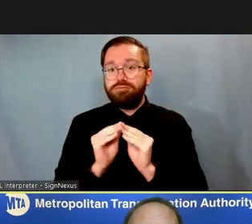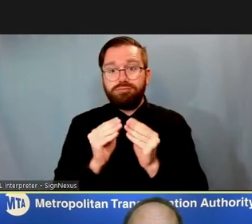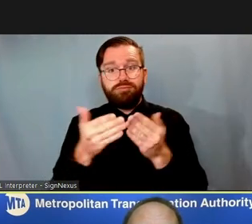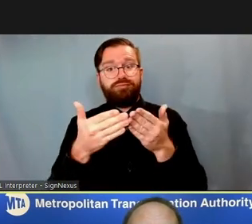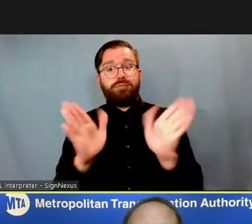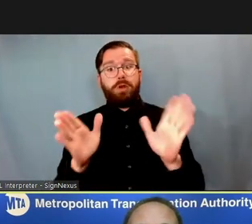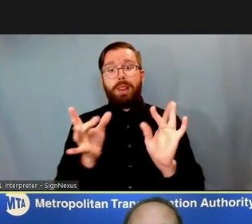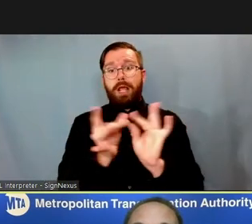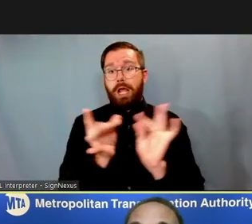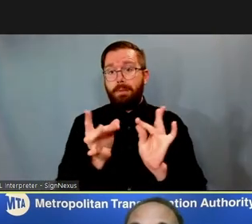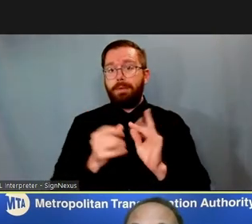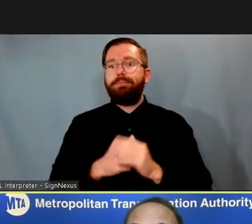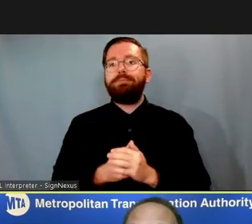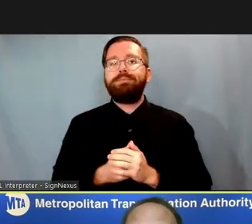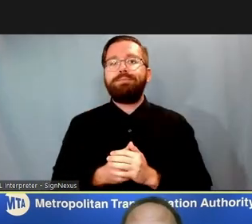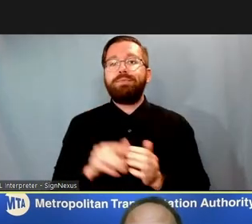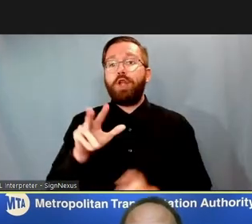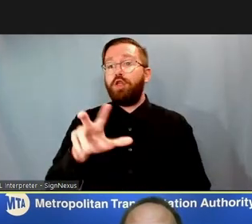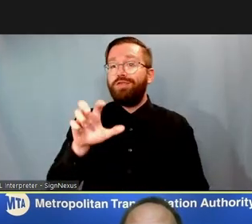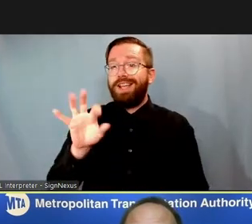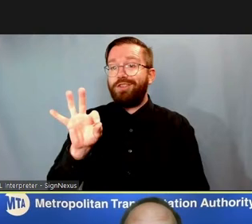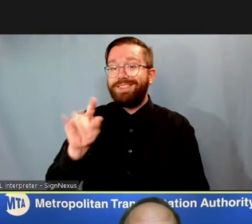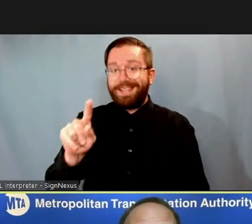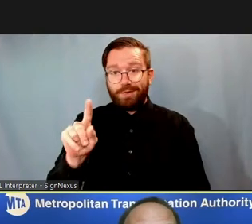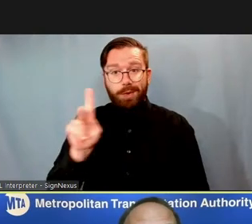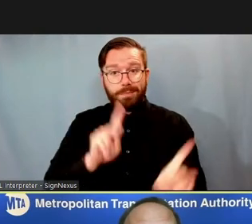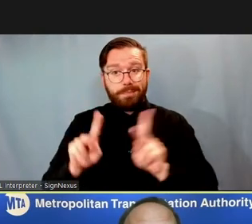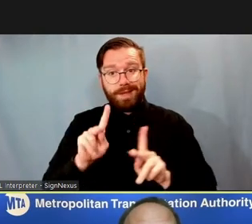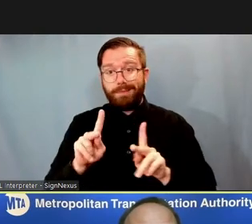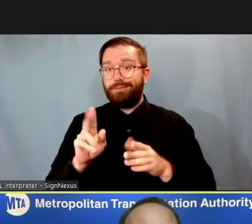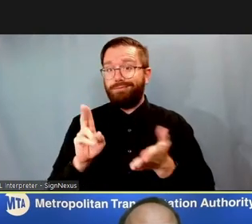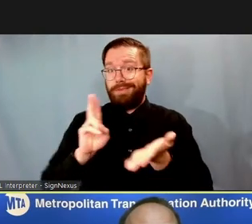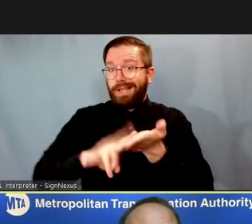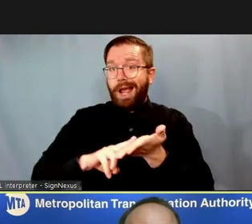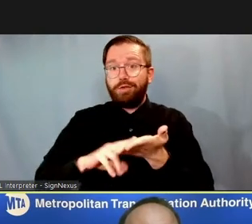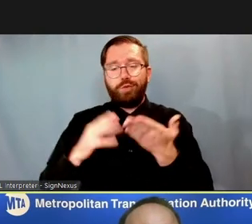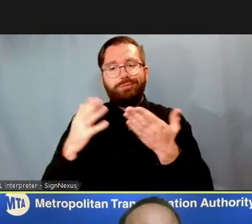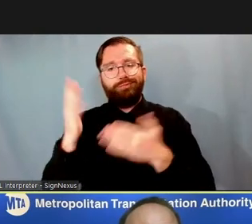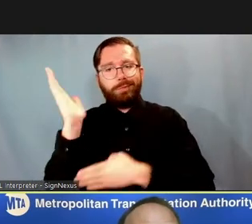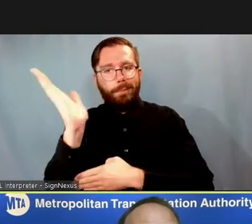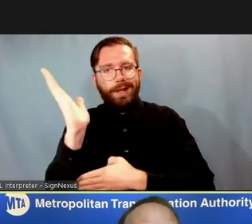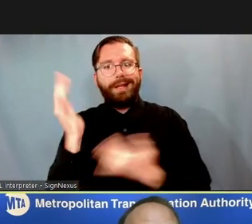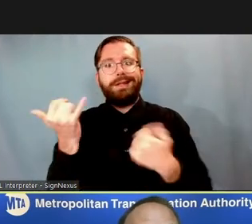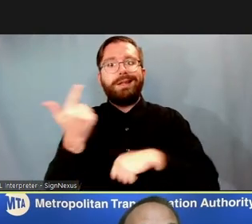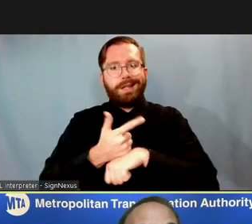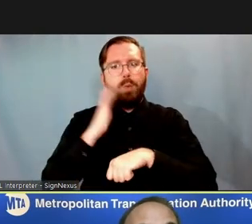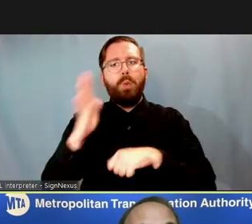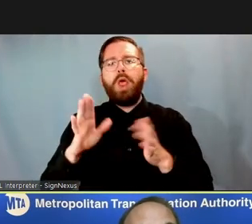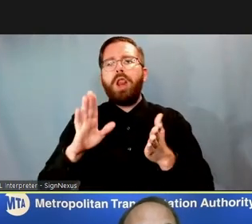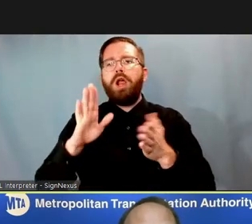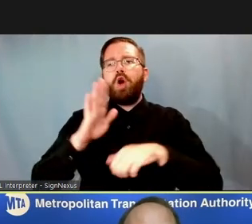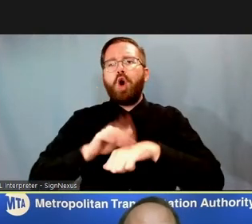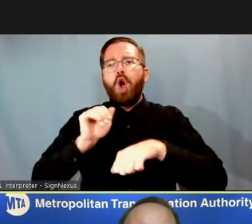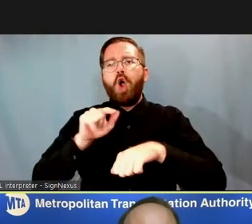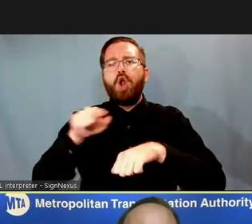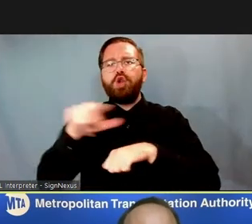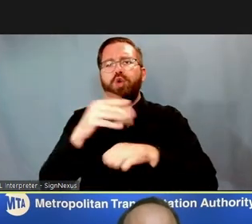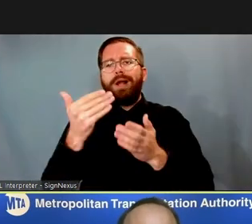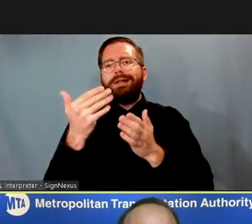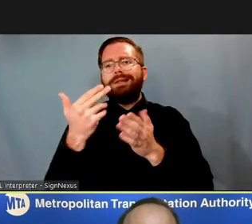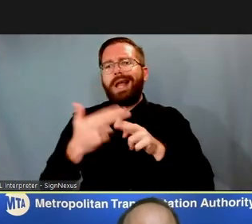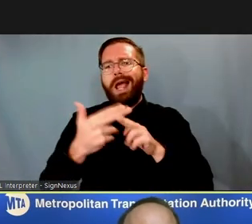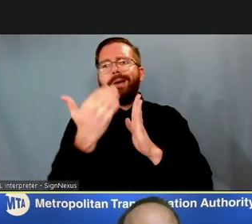there are 391 speakers signed up speakers will be called in the order they signed up due to the overwhelming interest in this